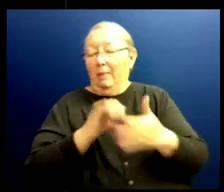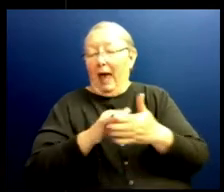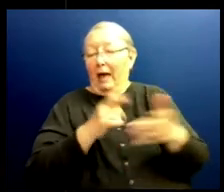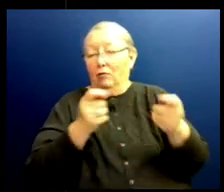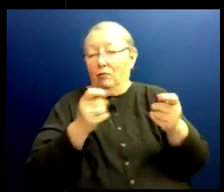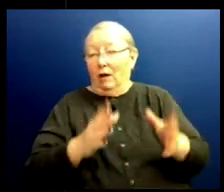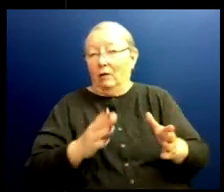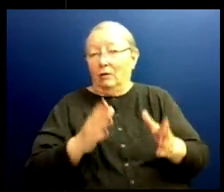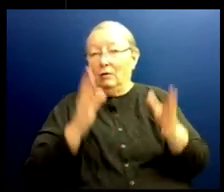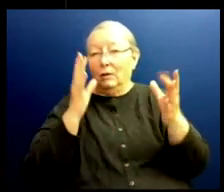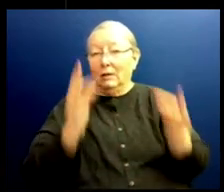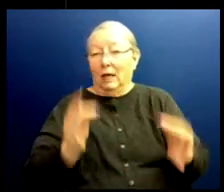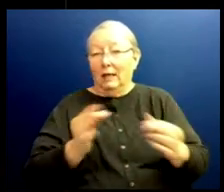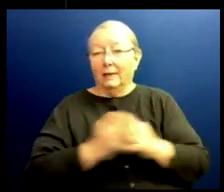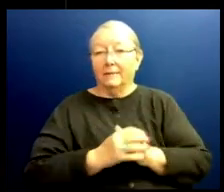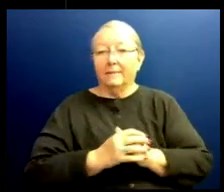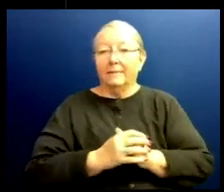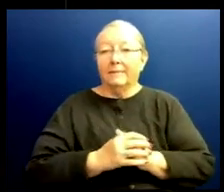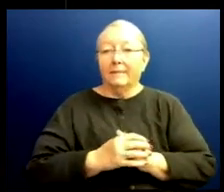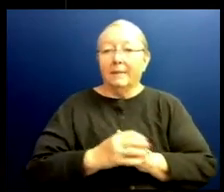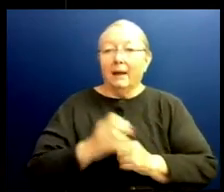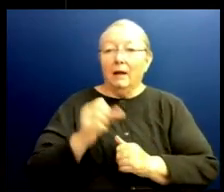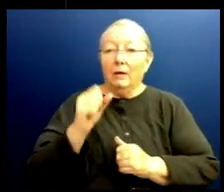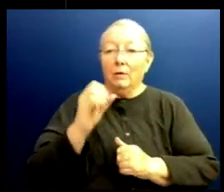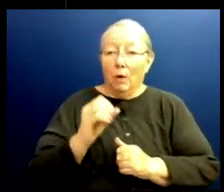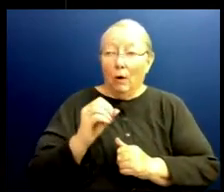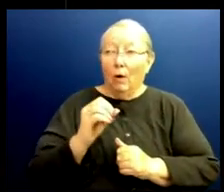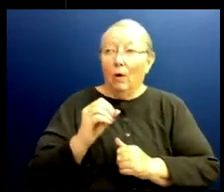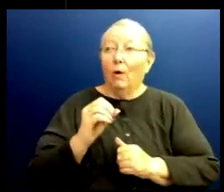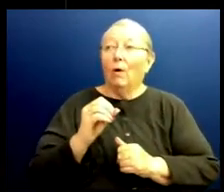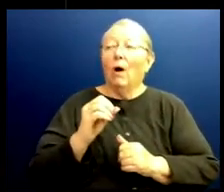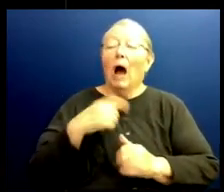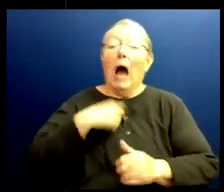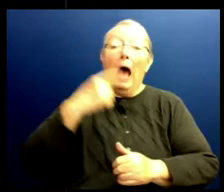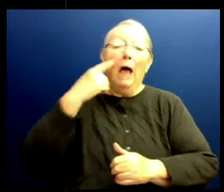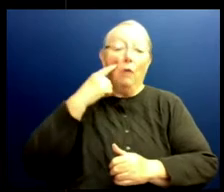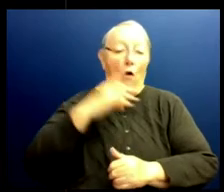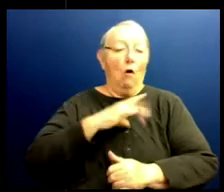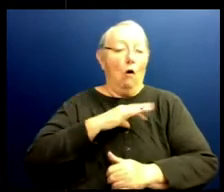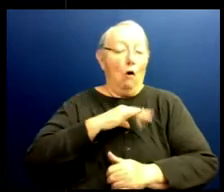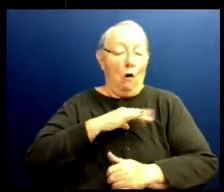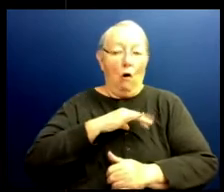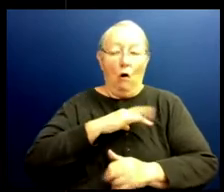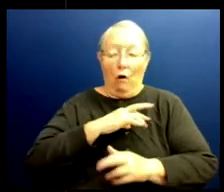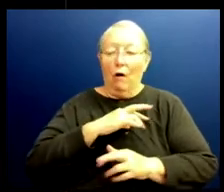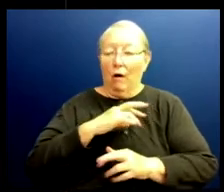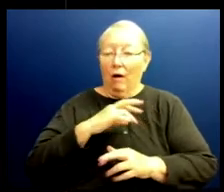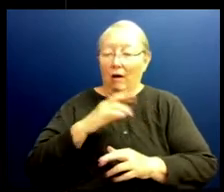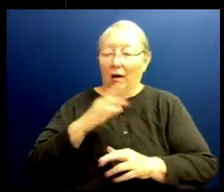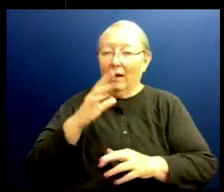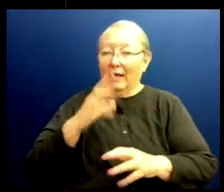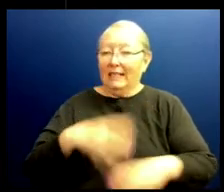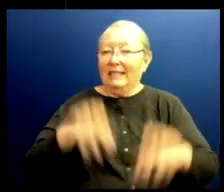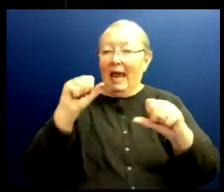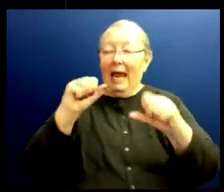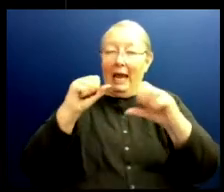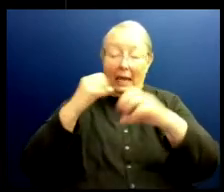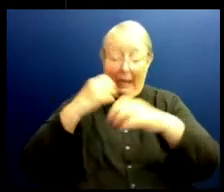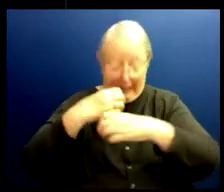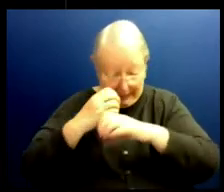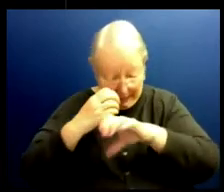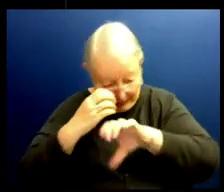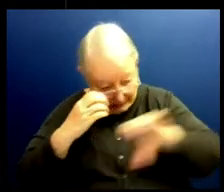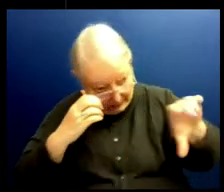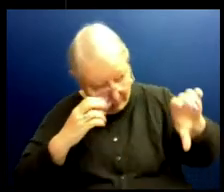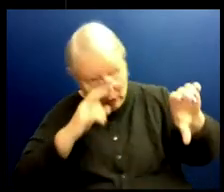scientists at our Institute that it would really be worth taking the telescope for a long period of time and trying to